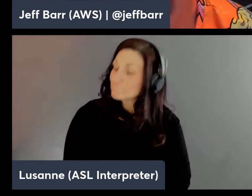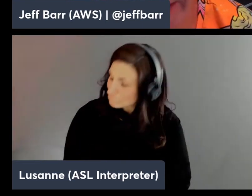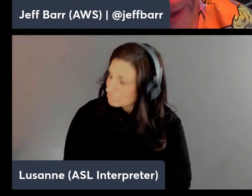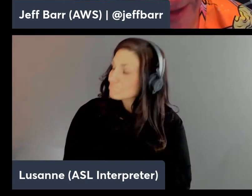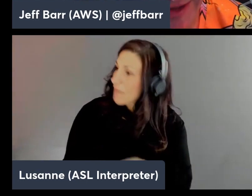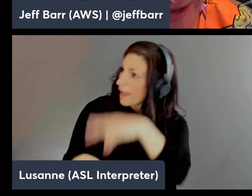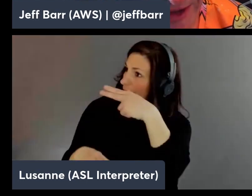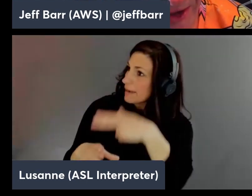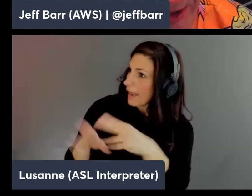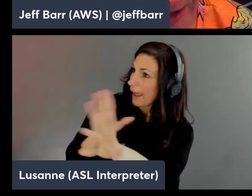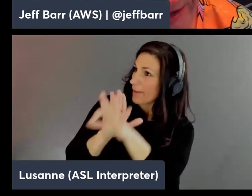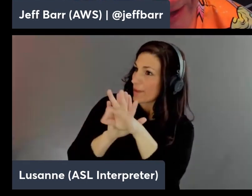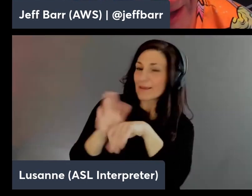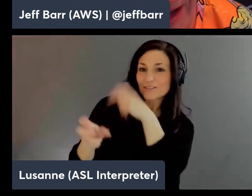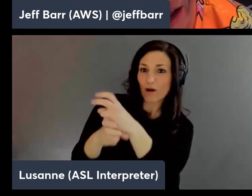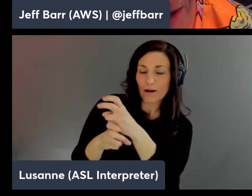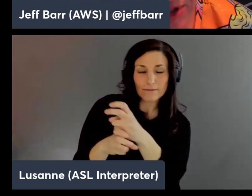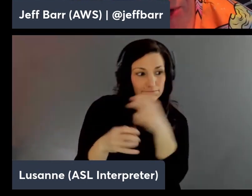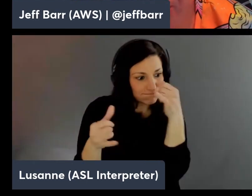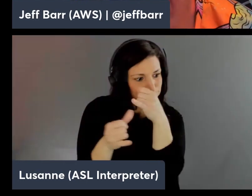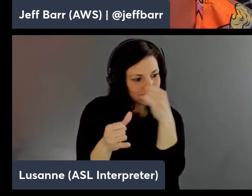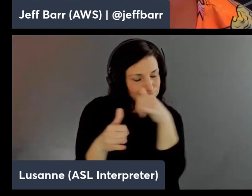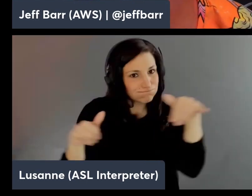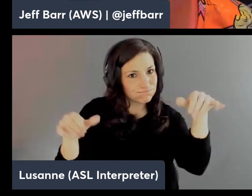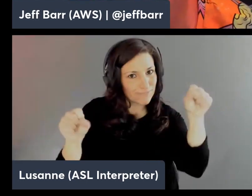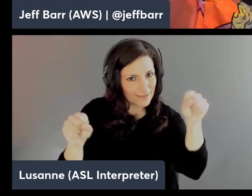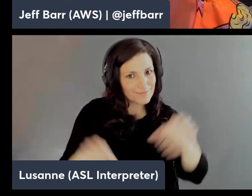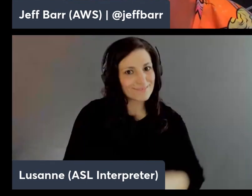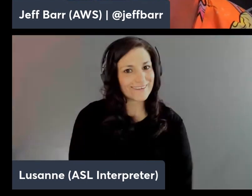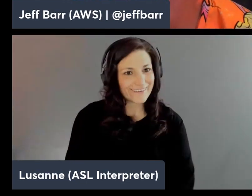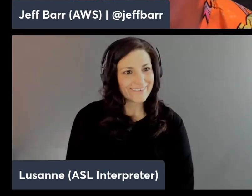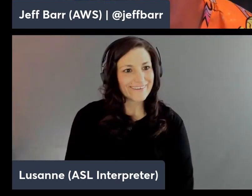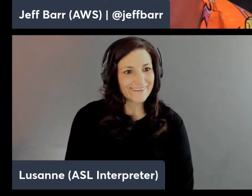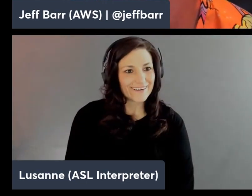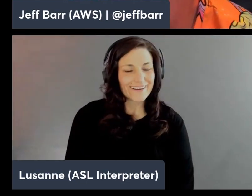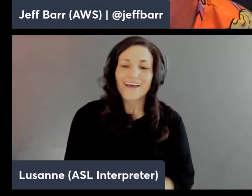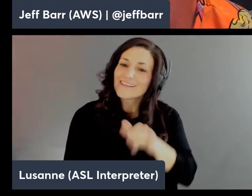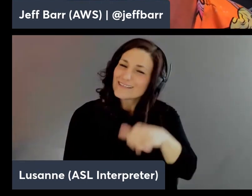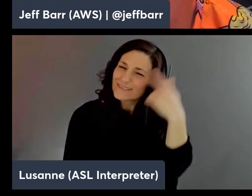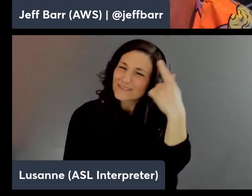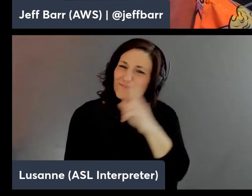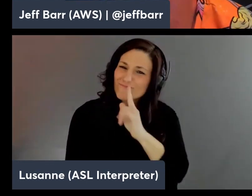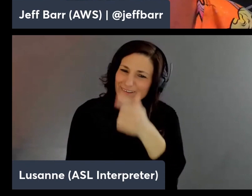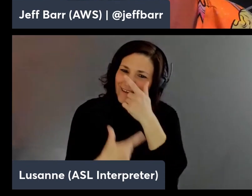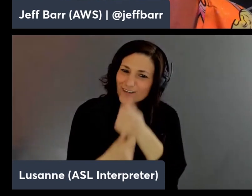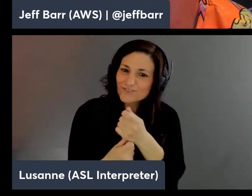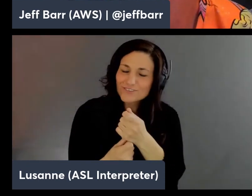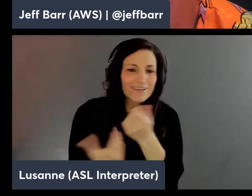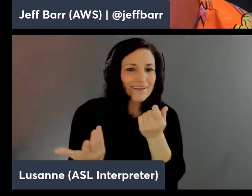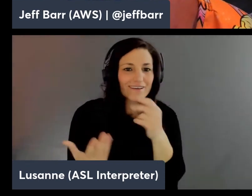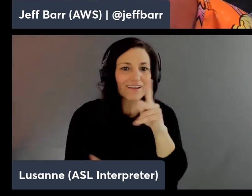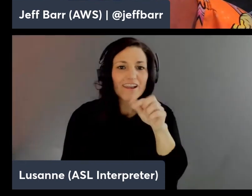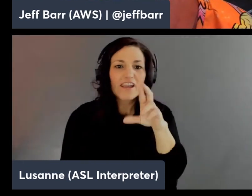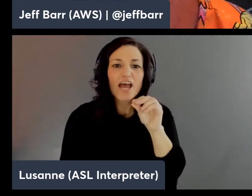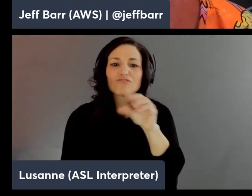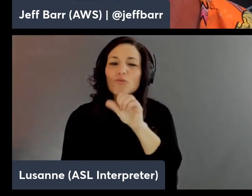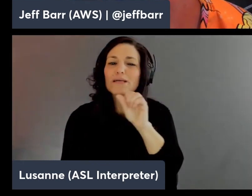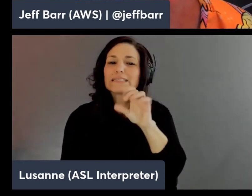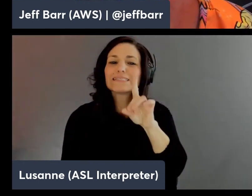Yeah. No kidding. This has been super, super interesting. Where are we going to take the Nitro SSD